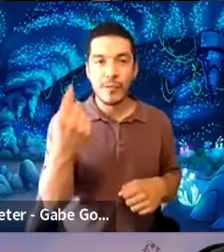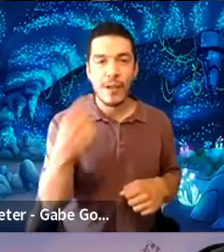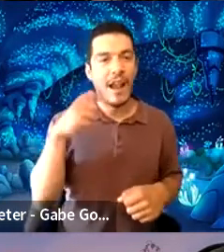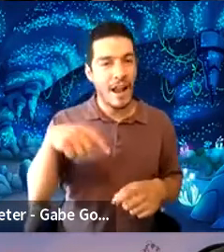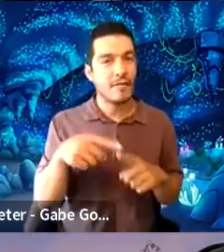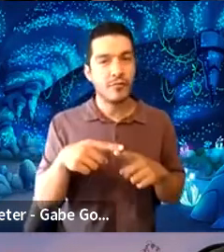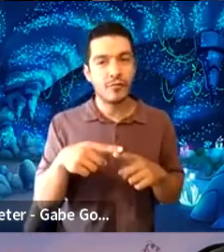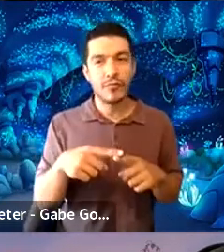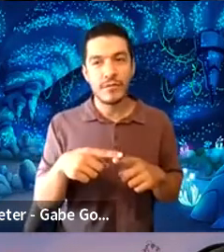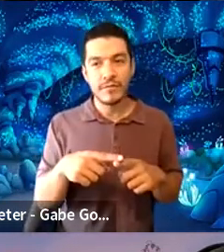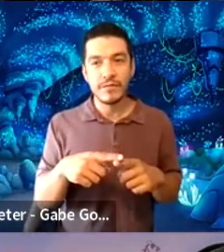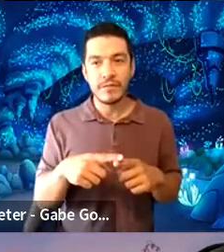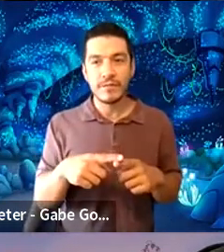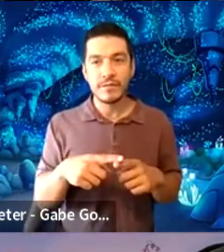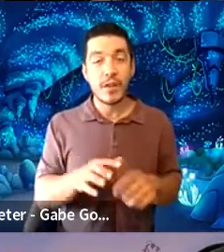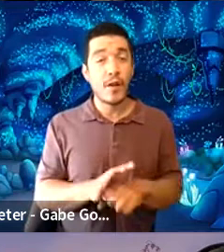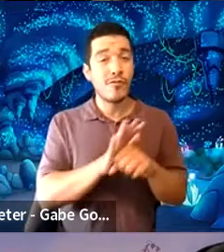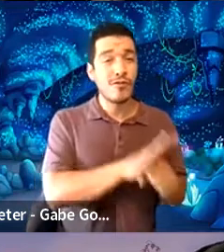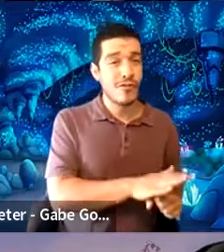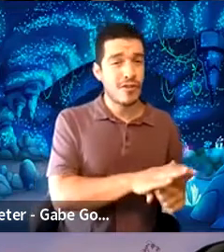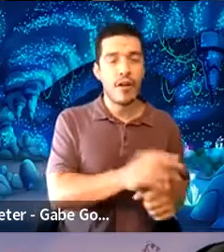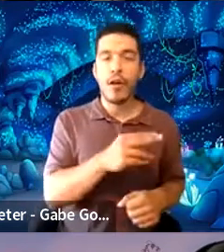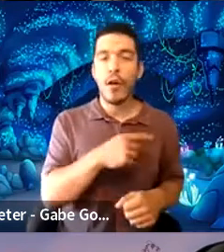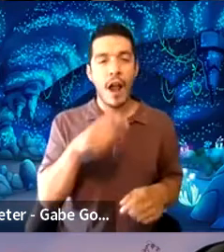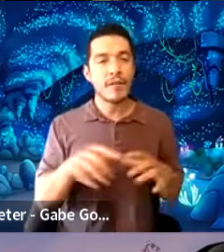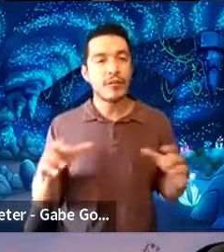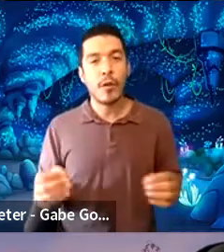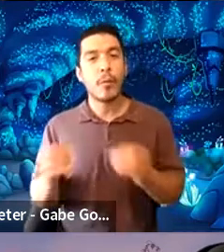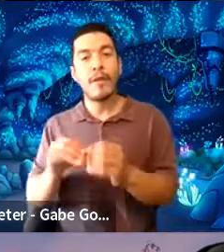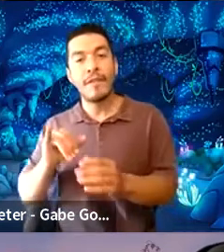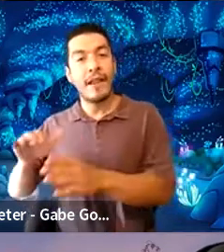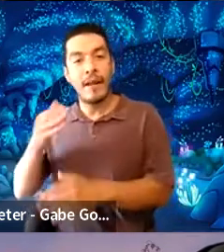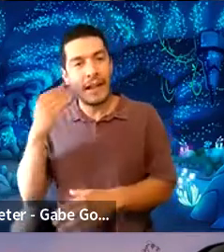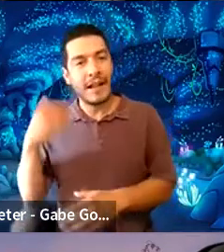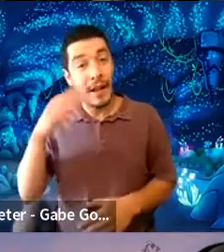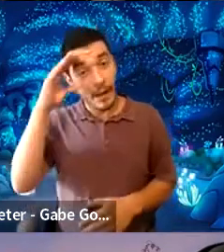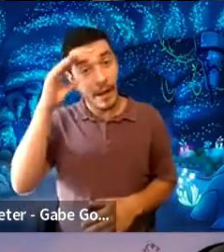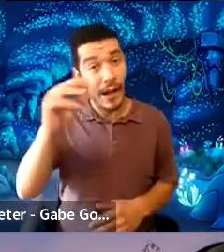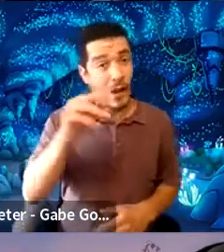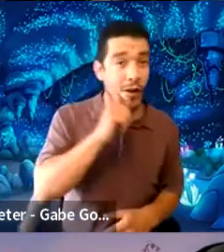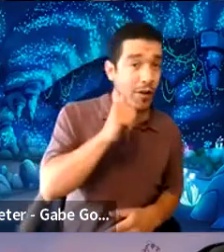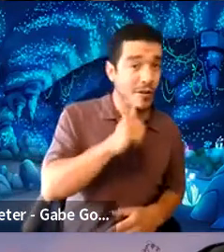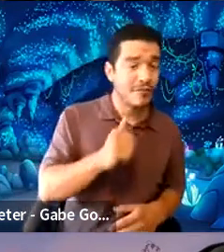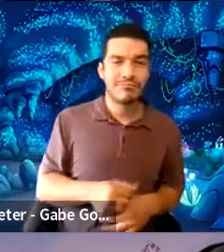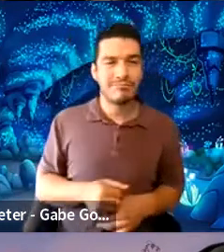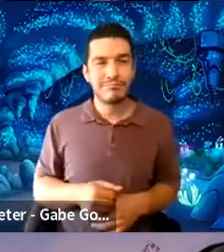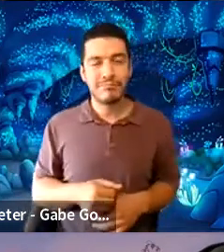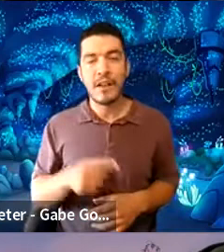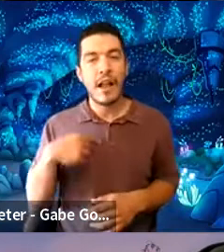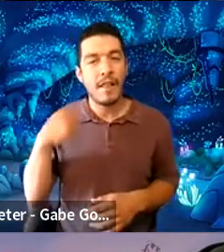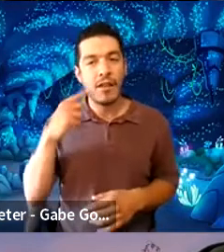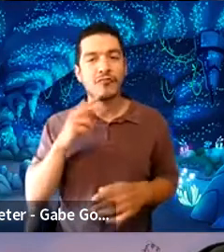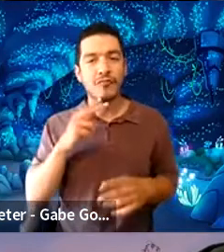have to push down, or I have to do more of this because I'm a guy or a girl. I think that's